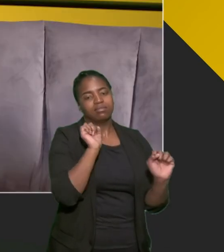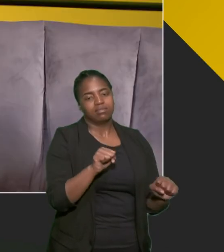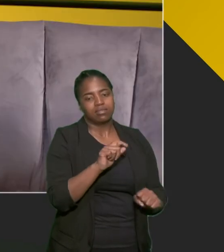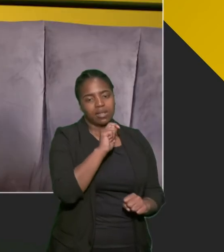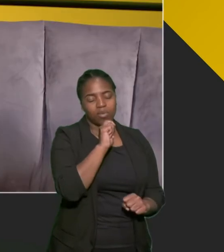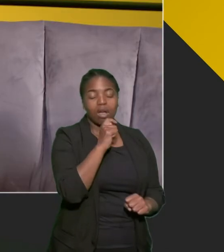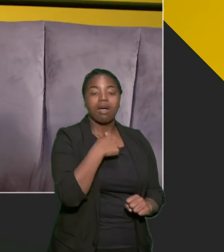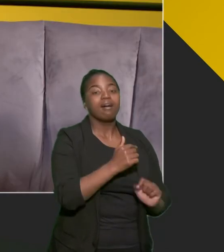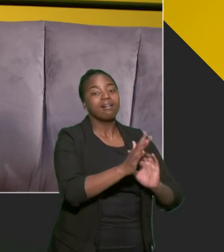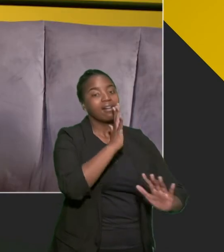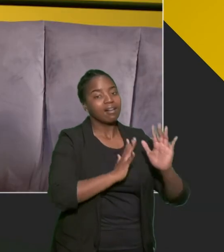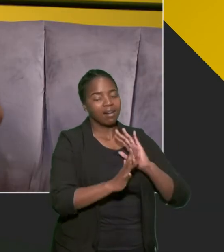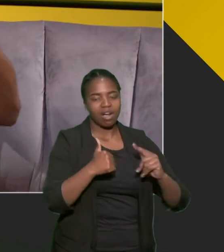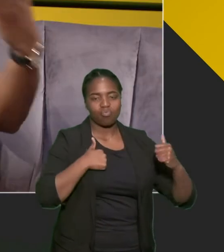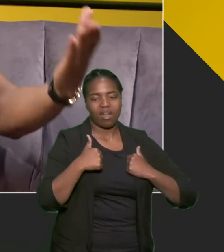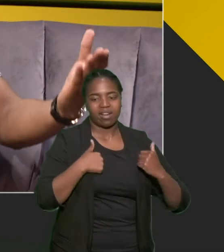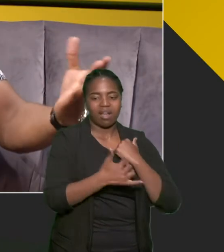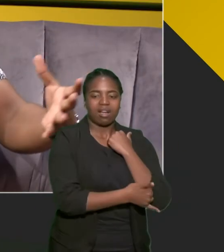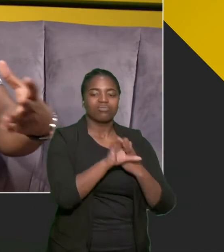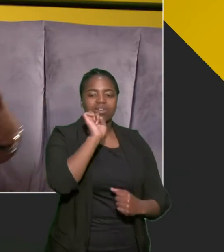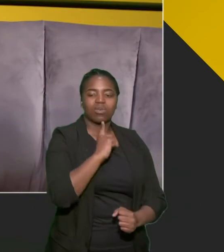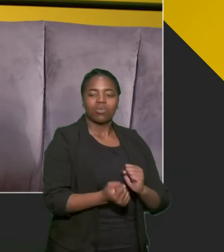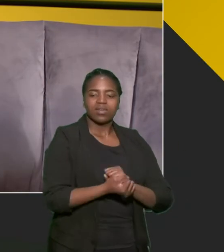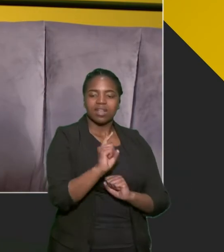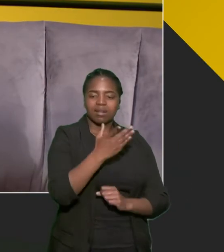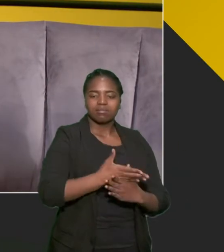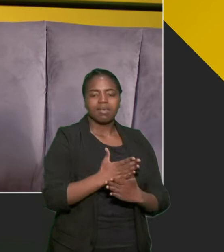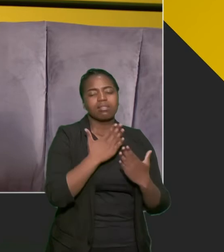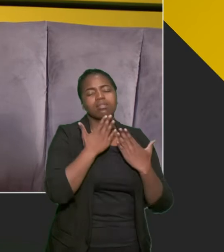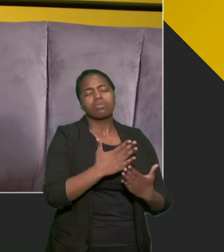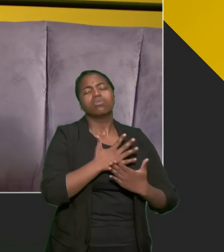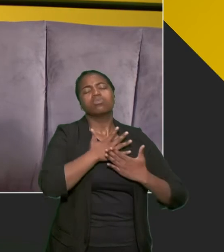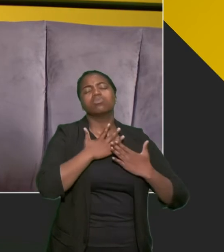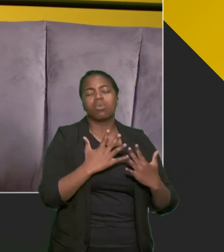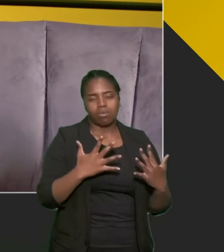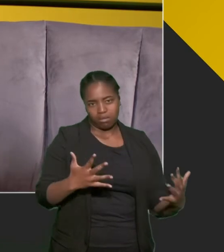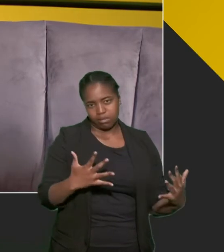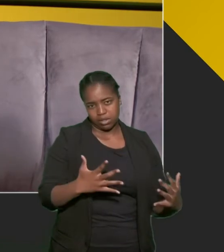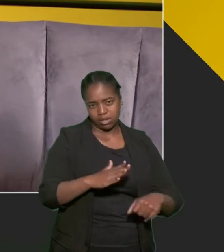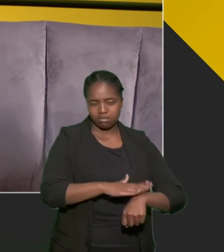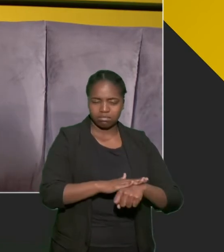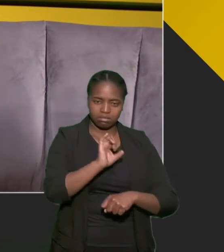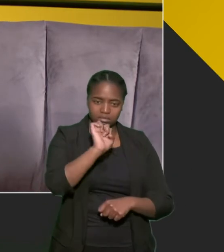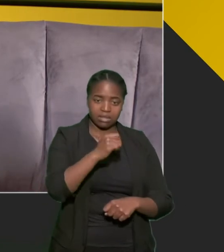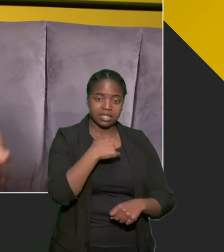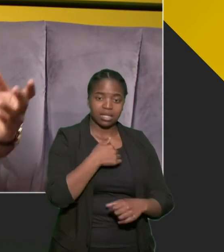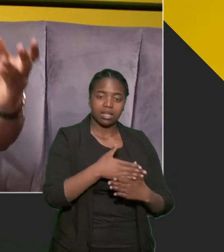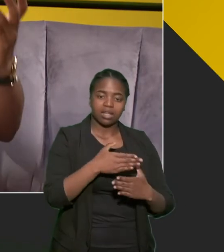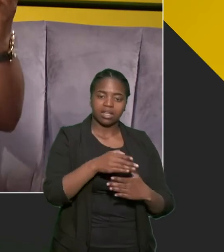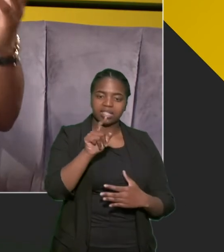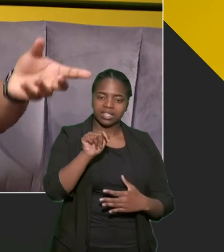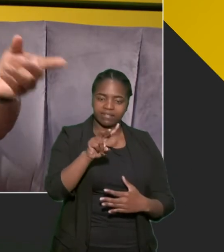just shedding light to Guti Rwanda kwenzakala kanjani, Nicolette. Thank you so much to Riza Deanna, who is a